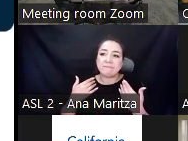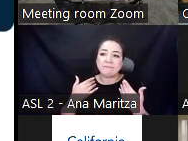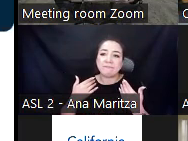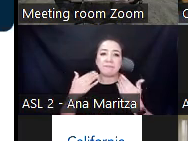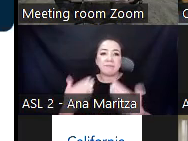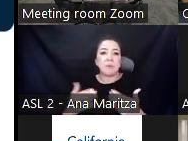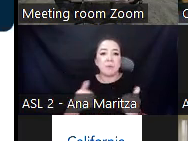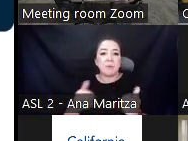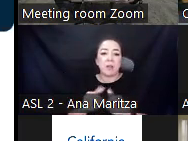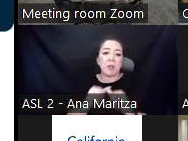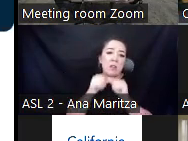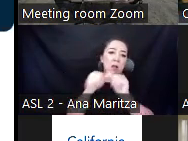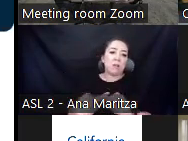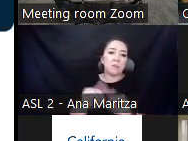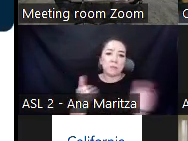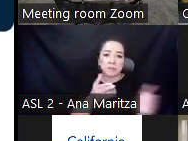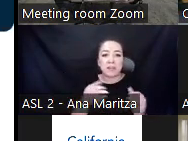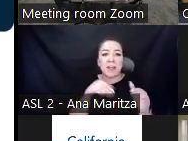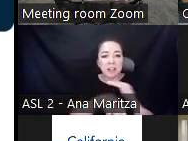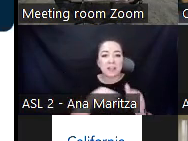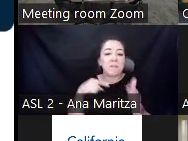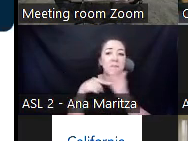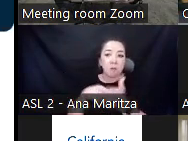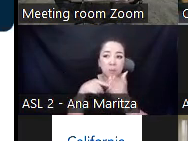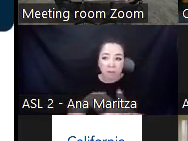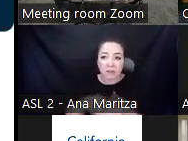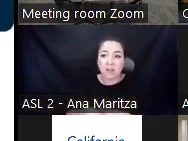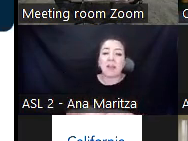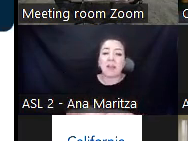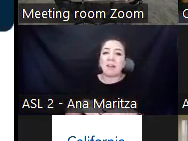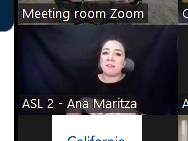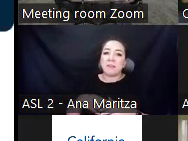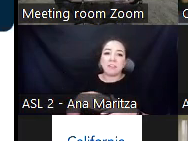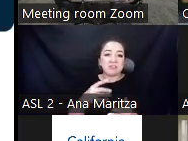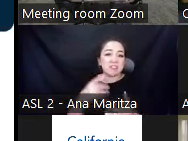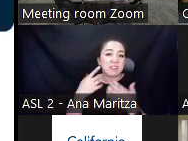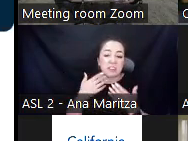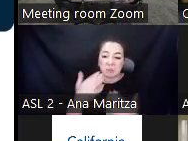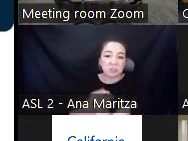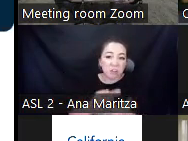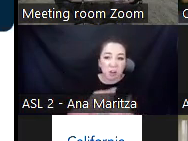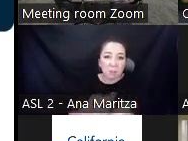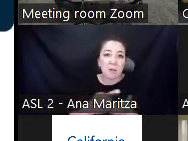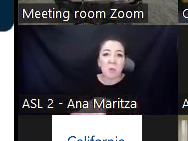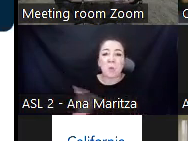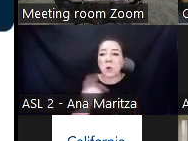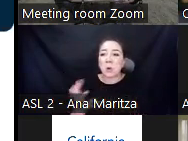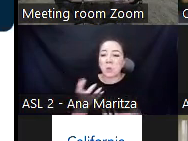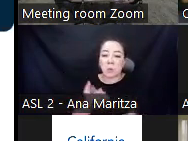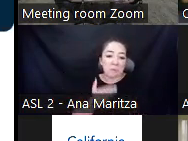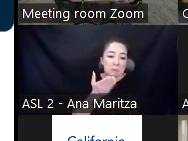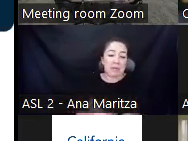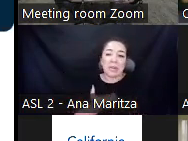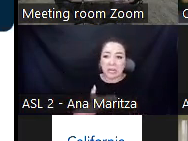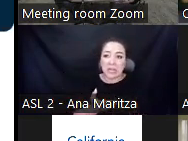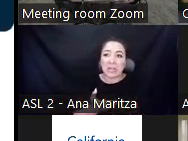long-term services and supports access and affordability, and let's just talk about like where do we want to be. I think this is